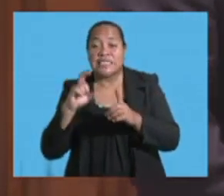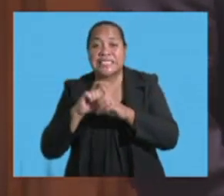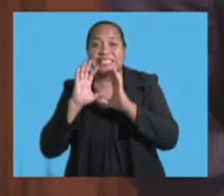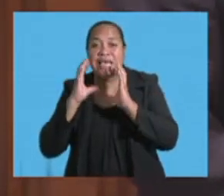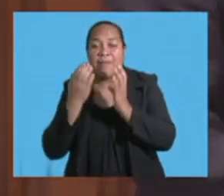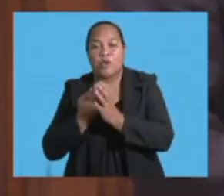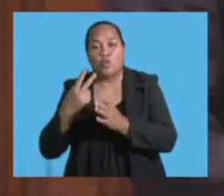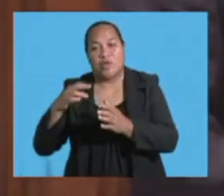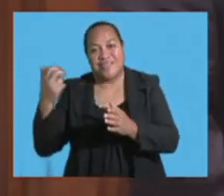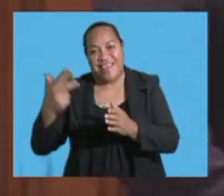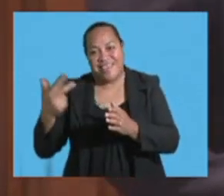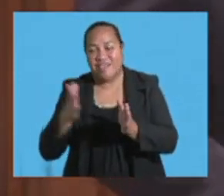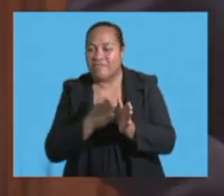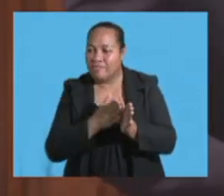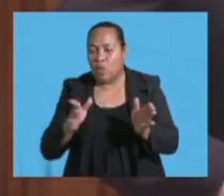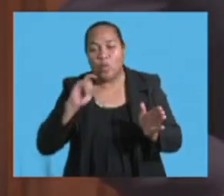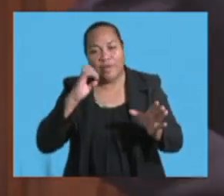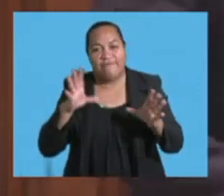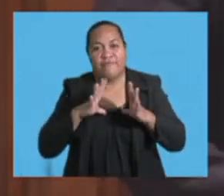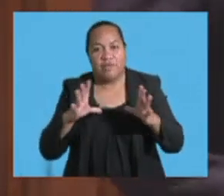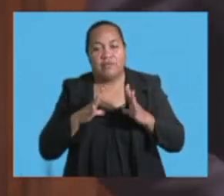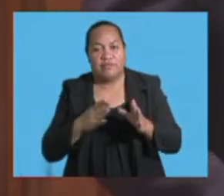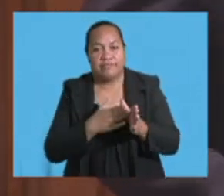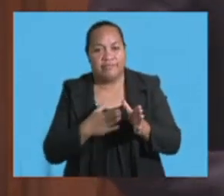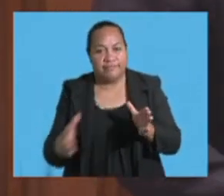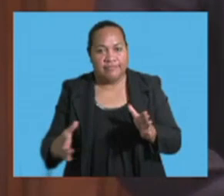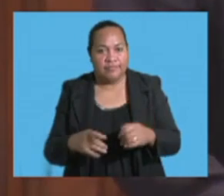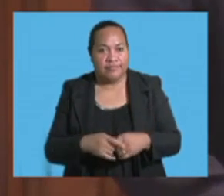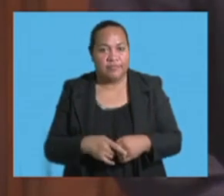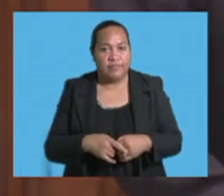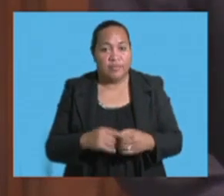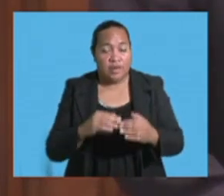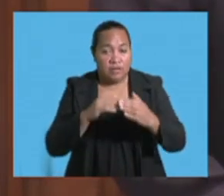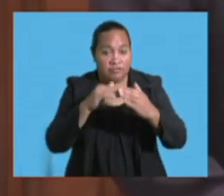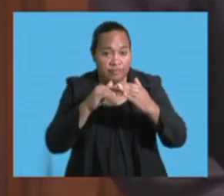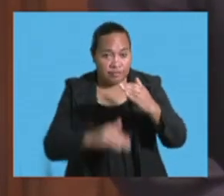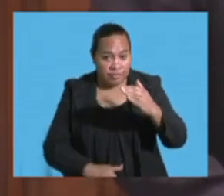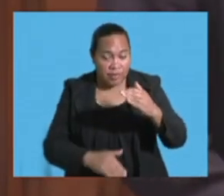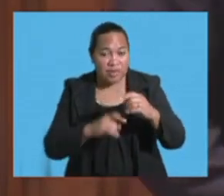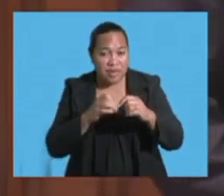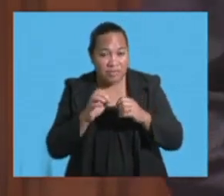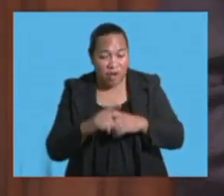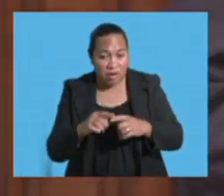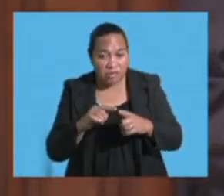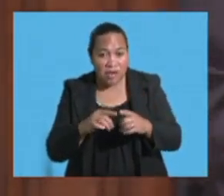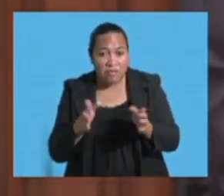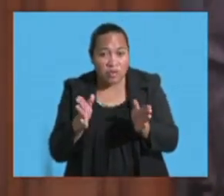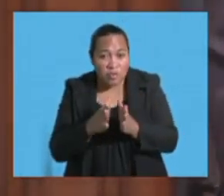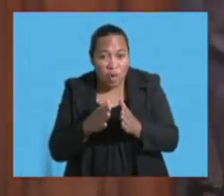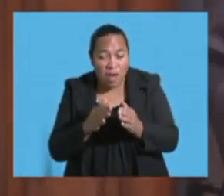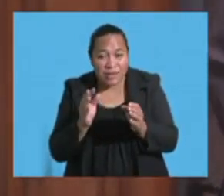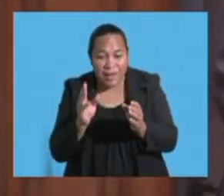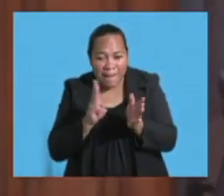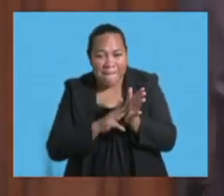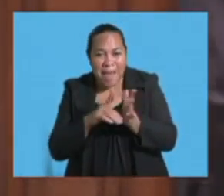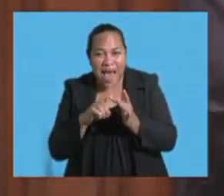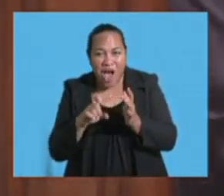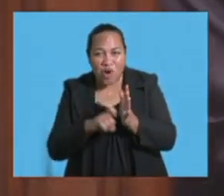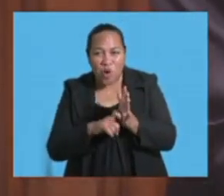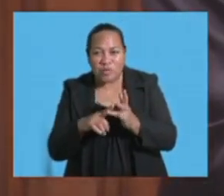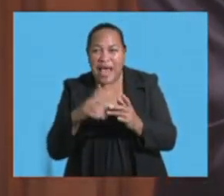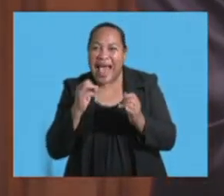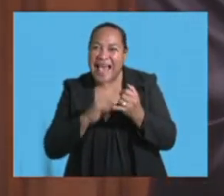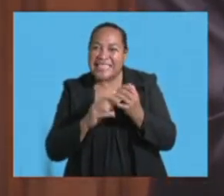The investment threshold and income tax holiday is as follows. For small micro business enterprises or